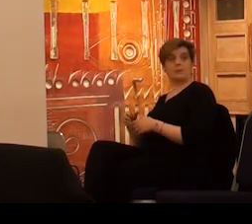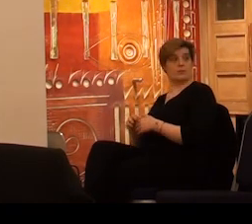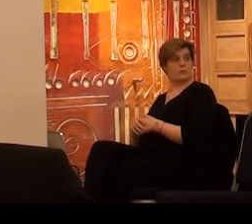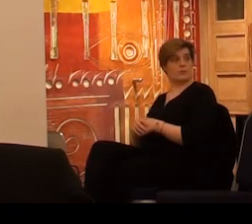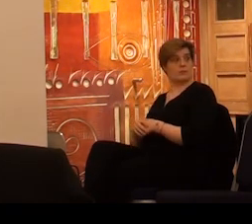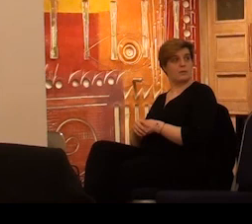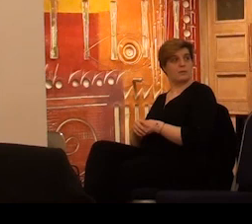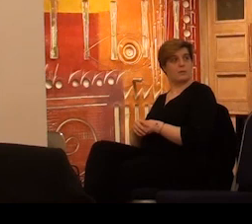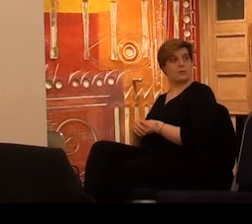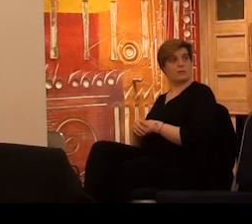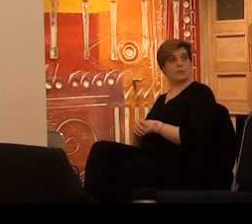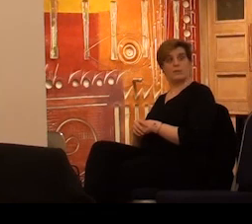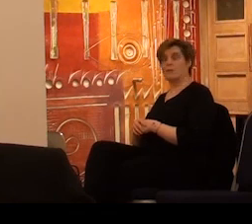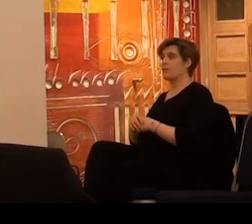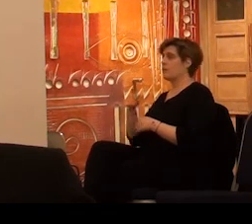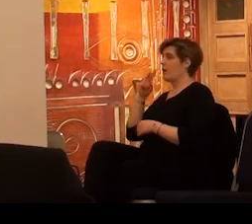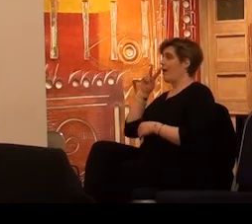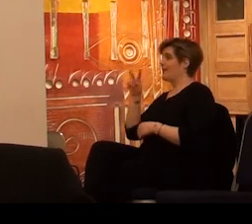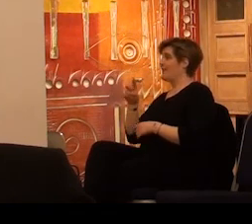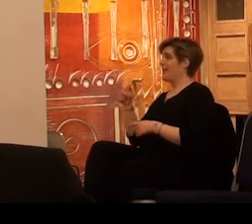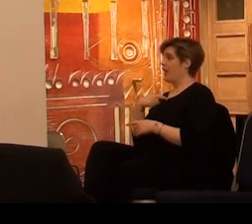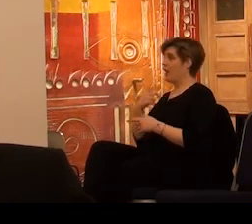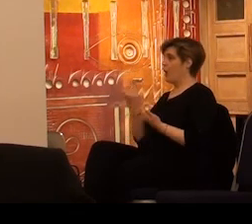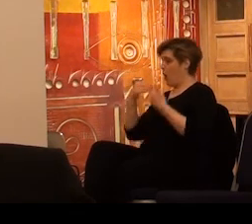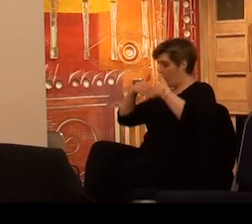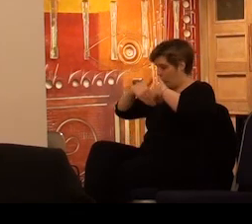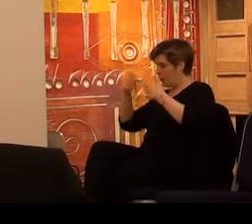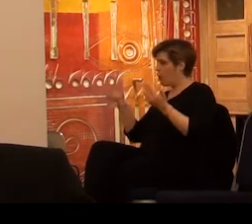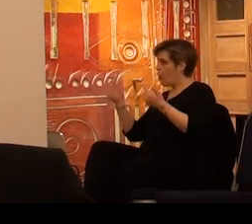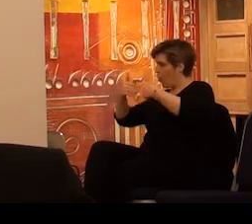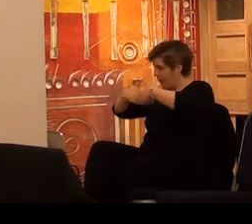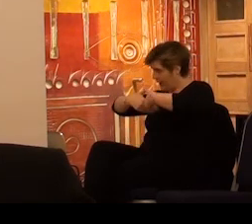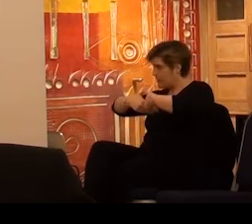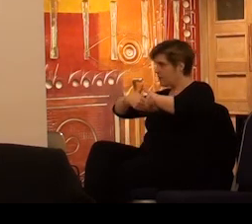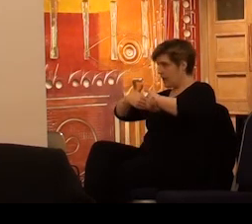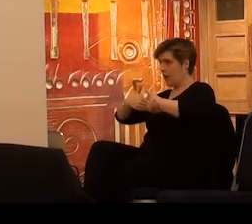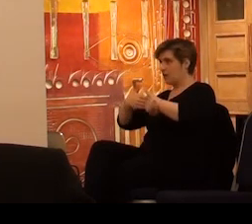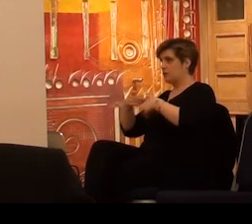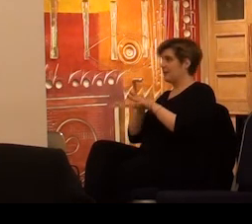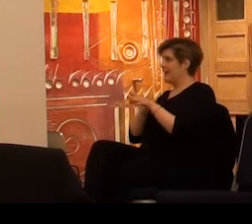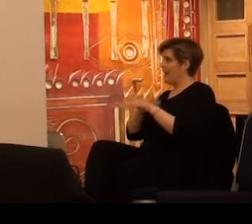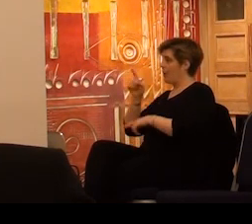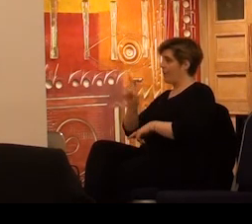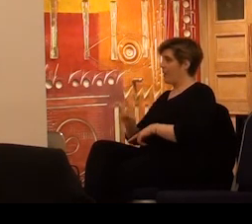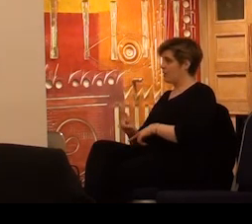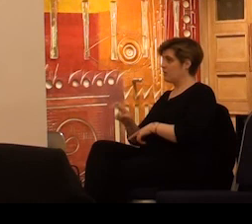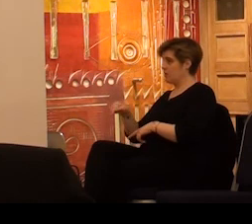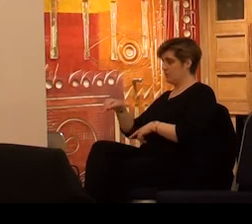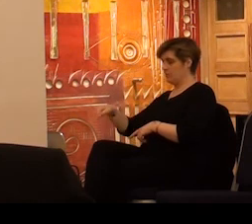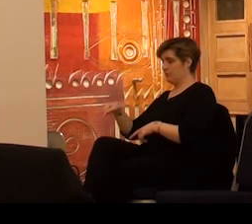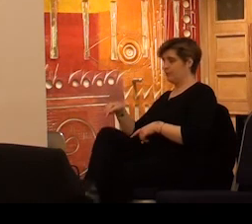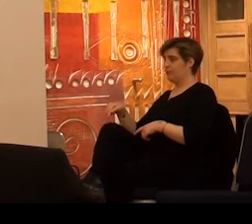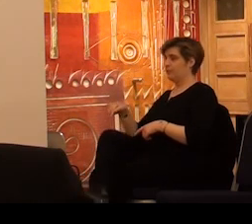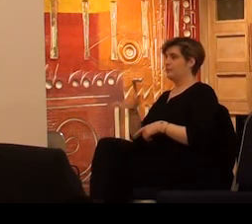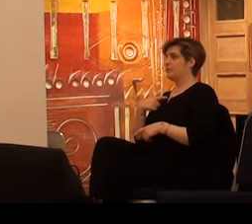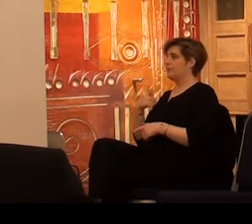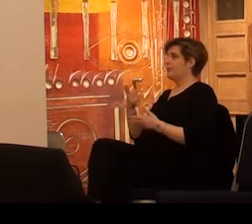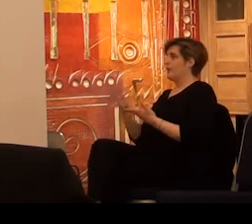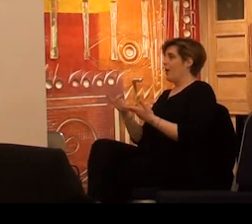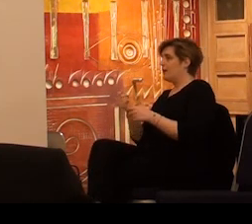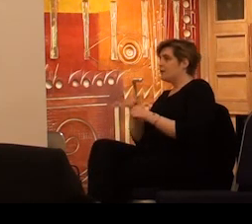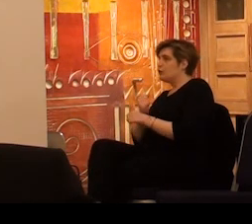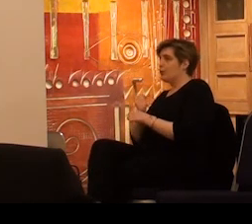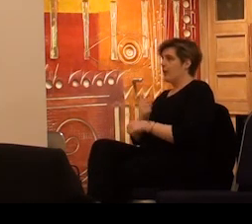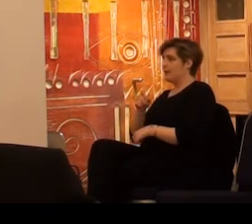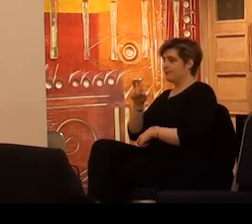away until it gets too much, and then they react and tell them to F off and react. Yeah? And that is being a child. You're testing